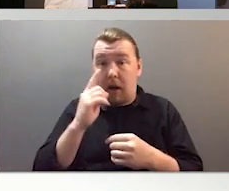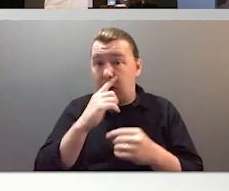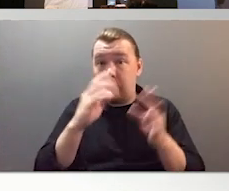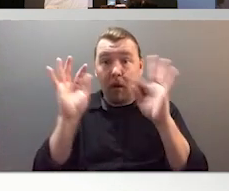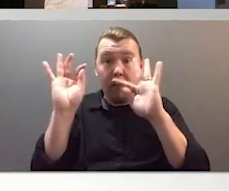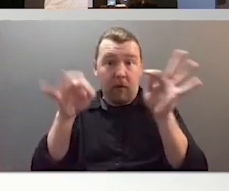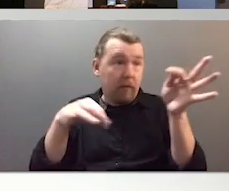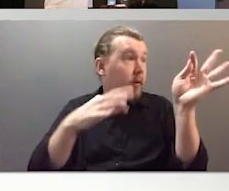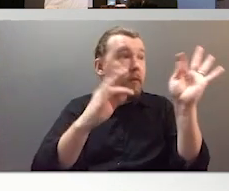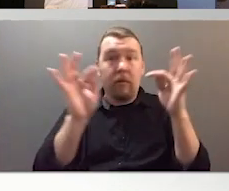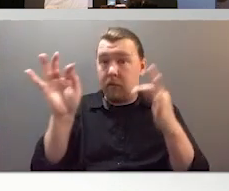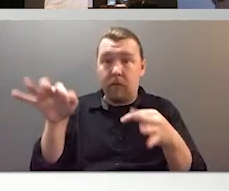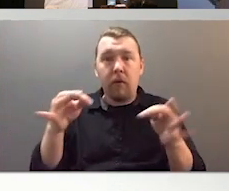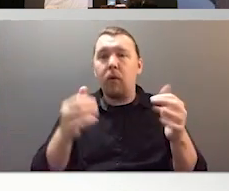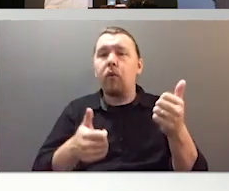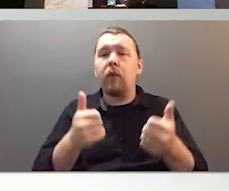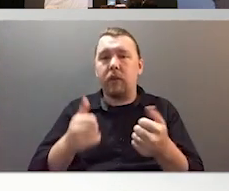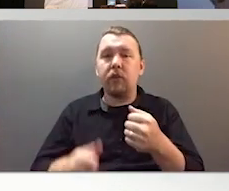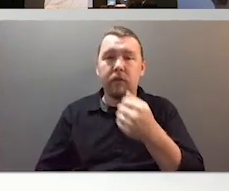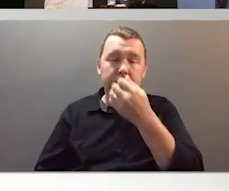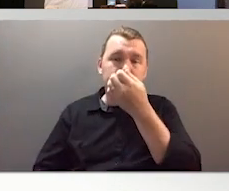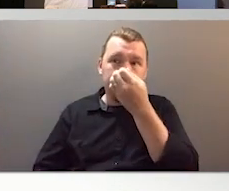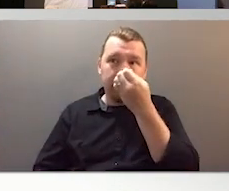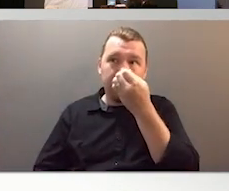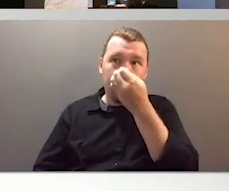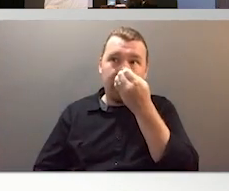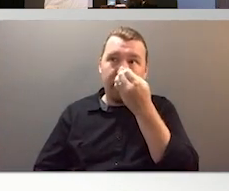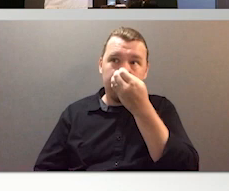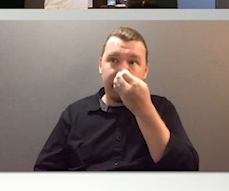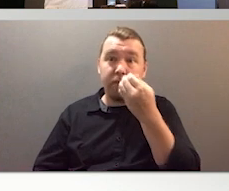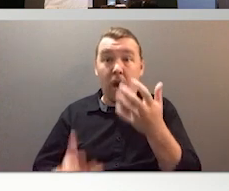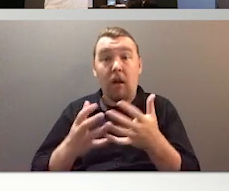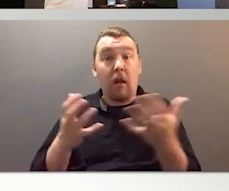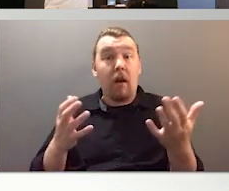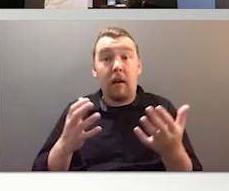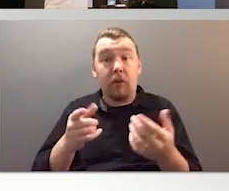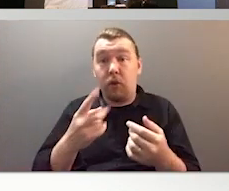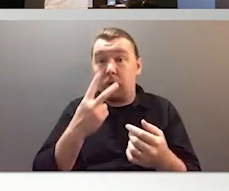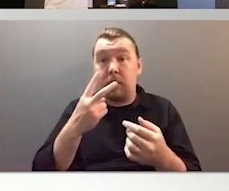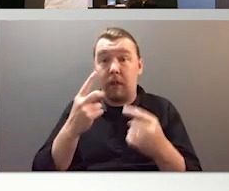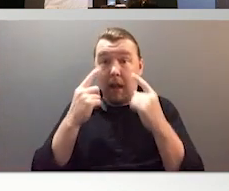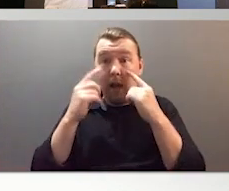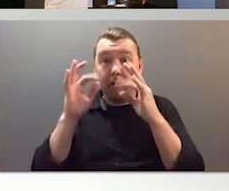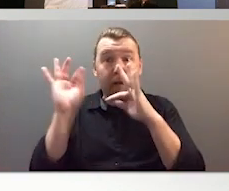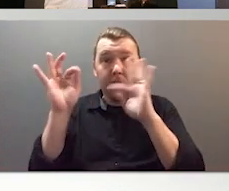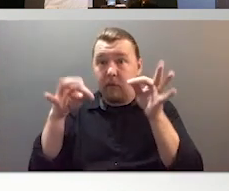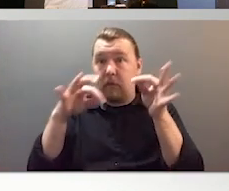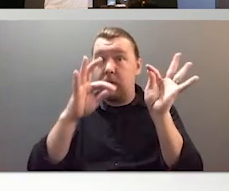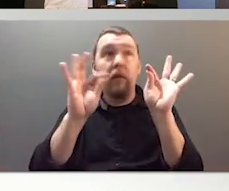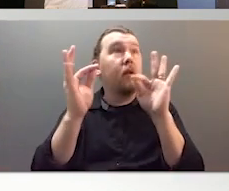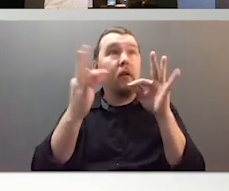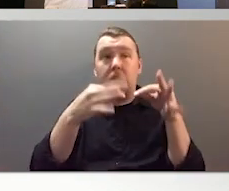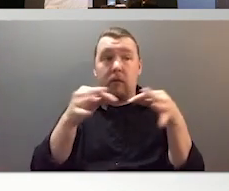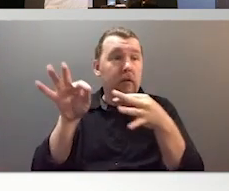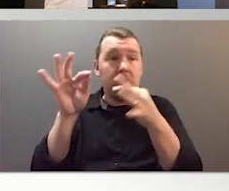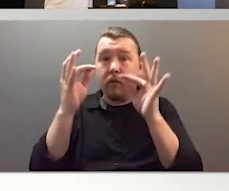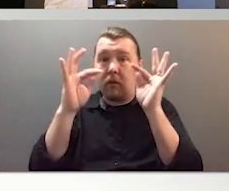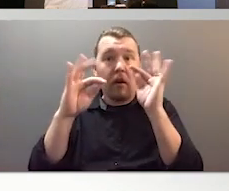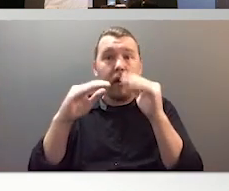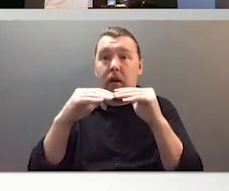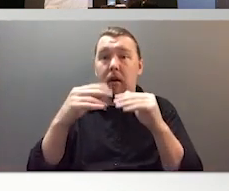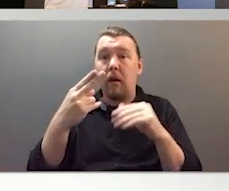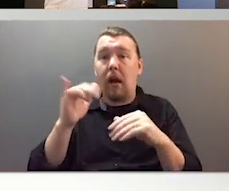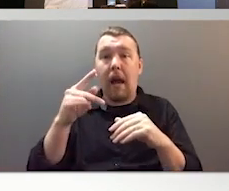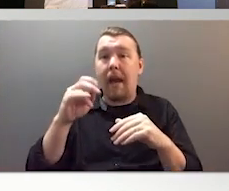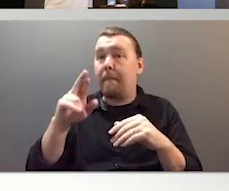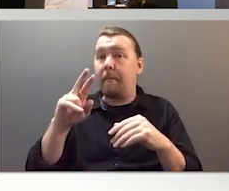It's hyper vigilance. They need to know what's going on around them. That's probably where I'd start. Hey, let's find something you